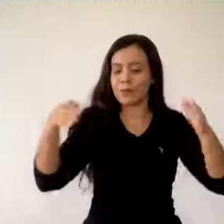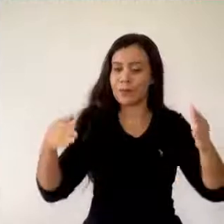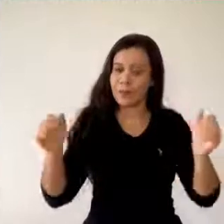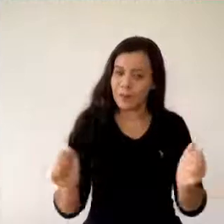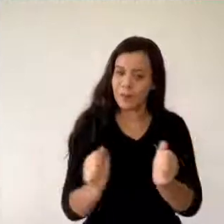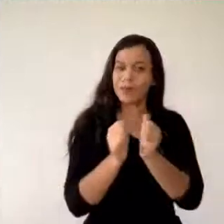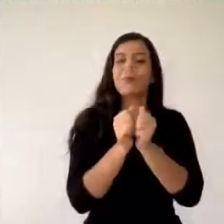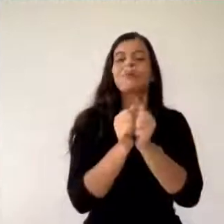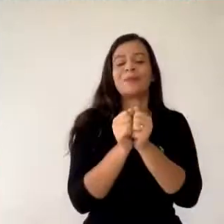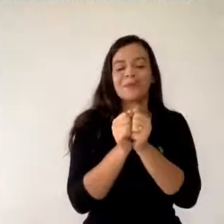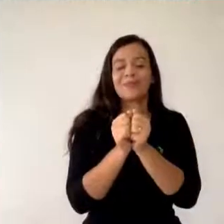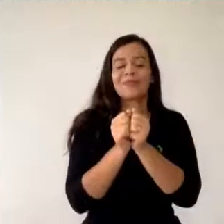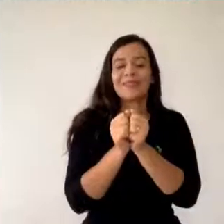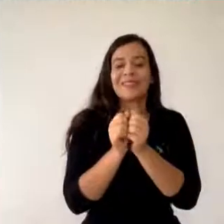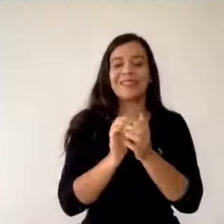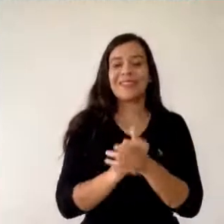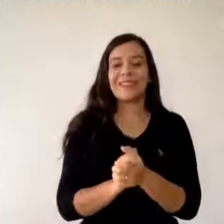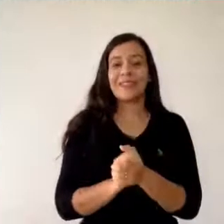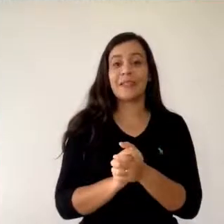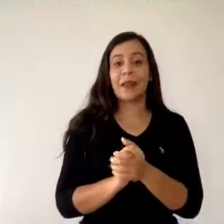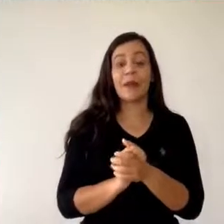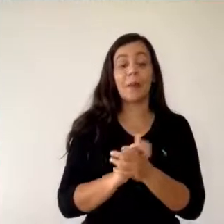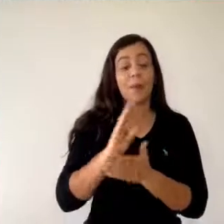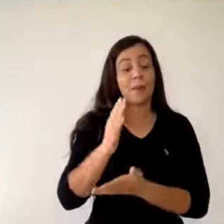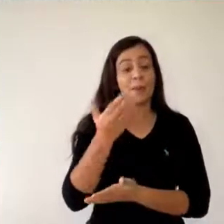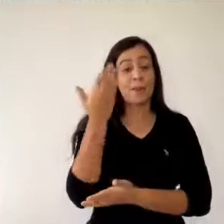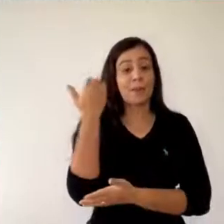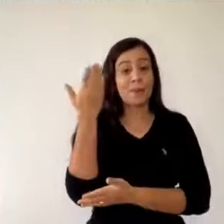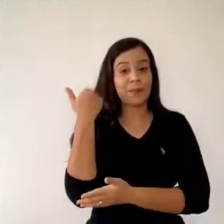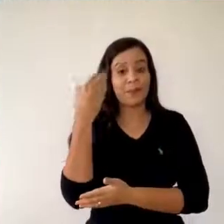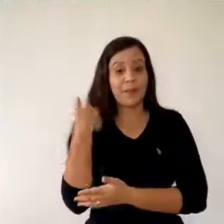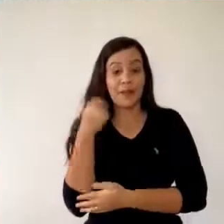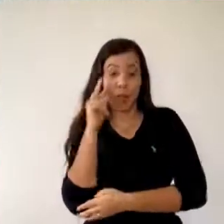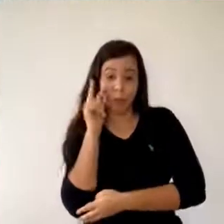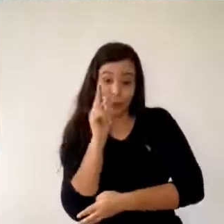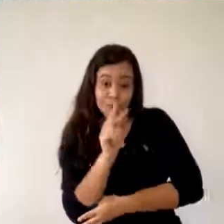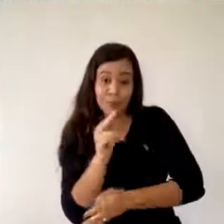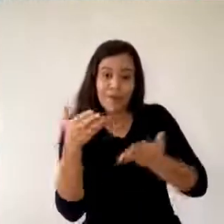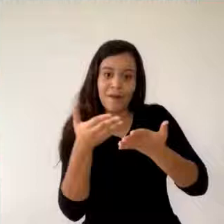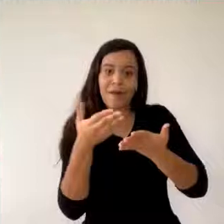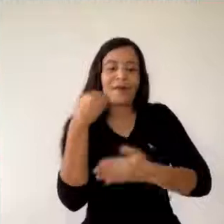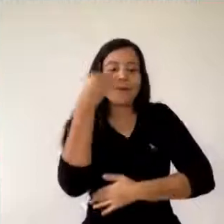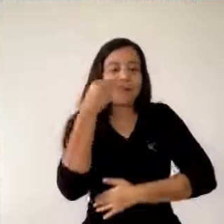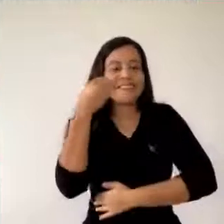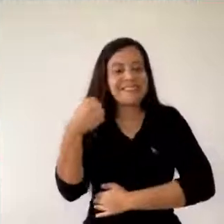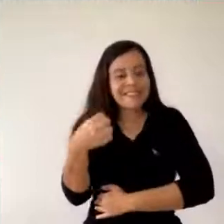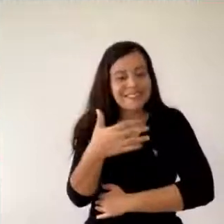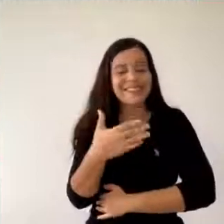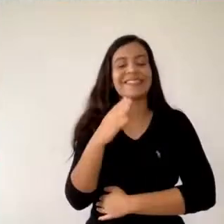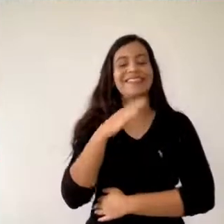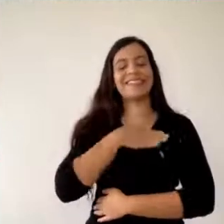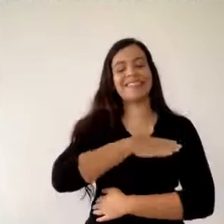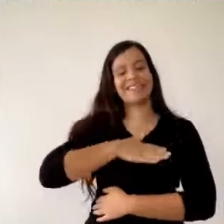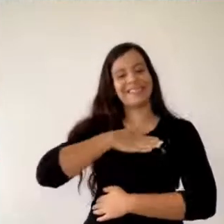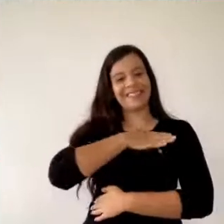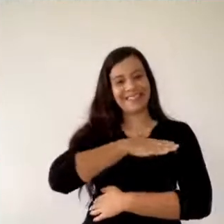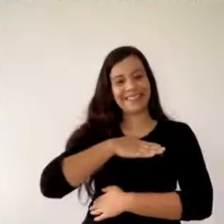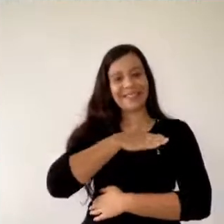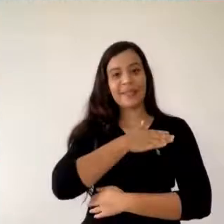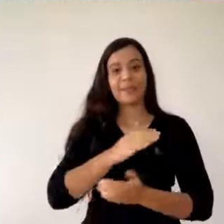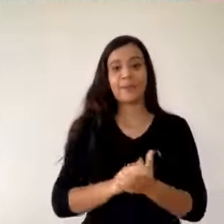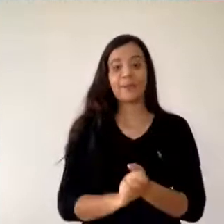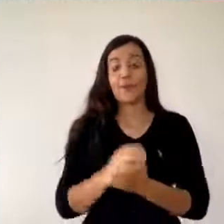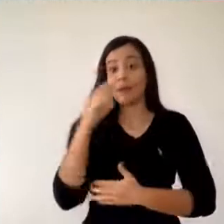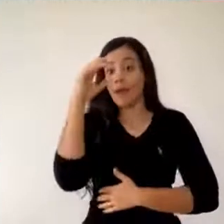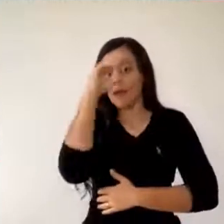and the invitation for being here, and is a new experience for me, and I